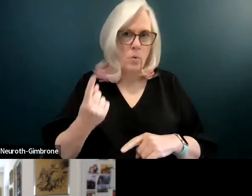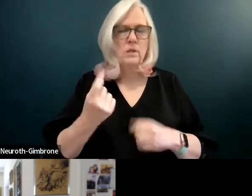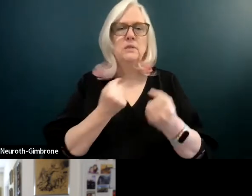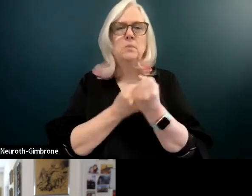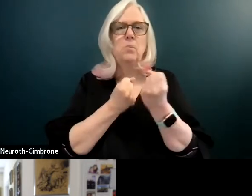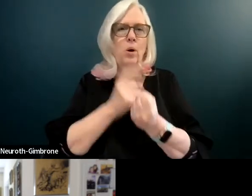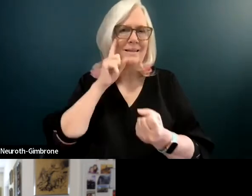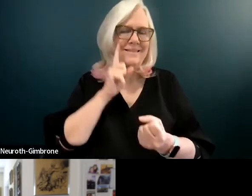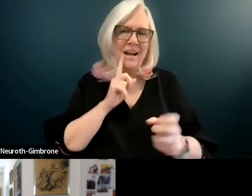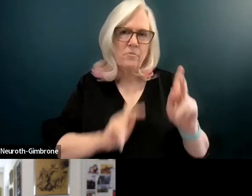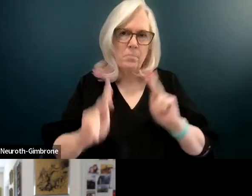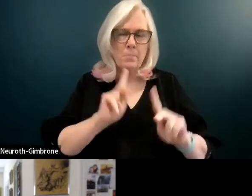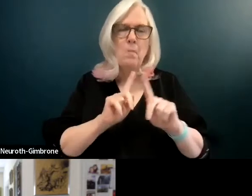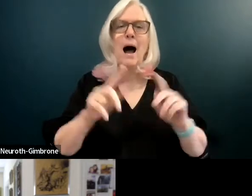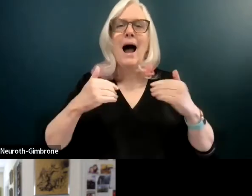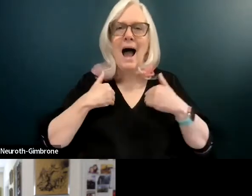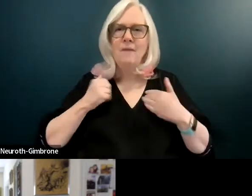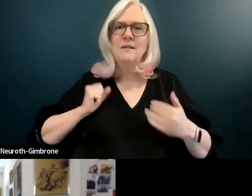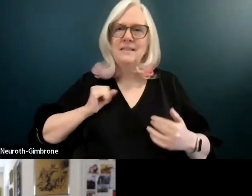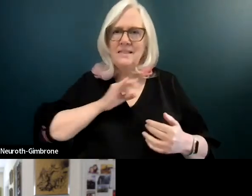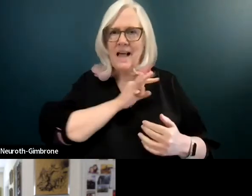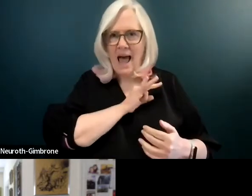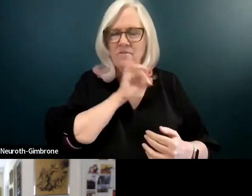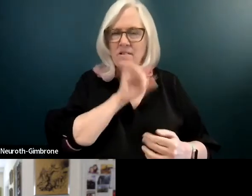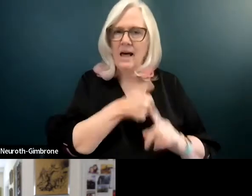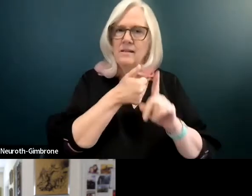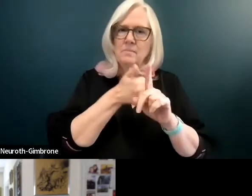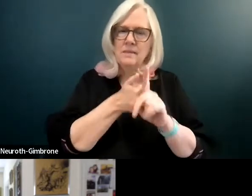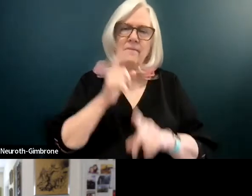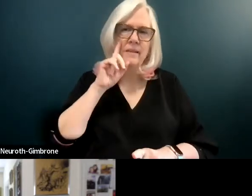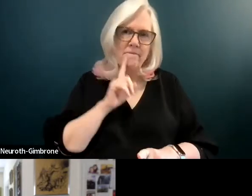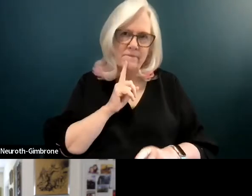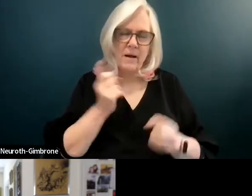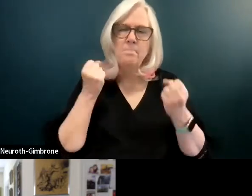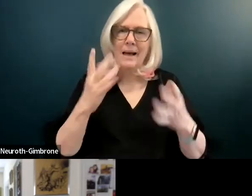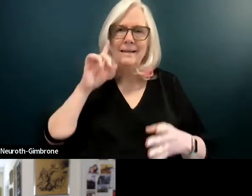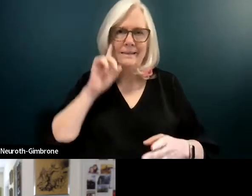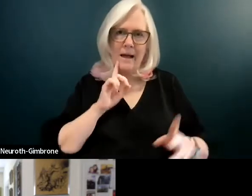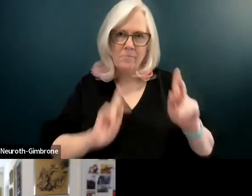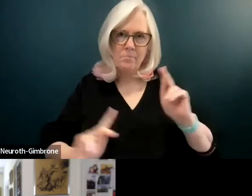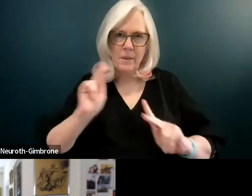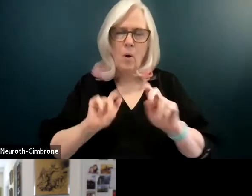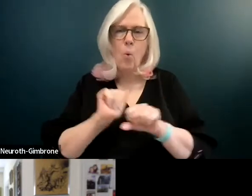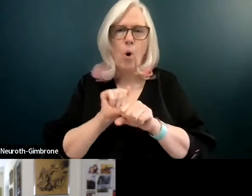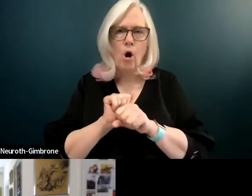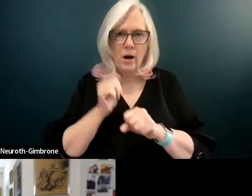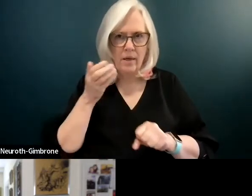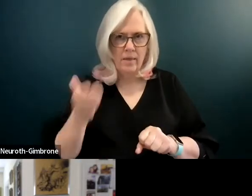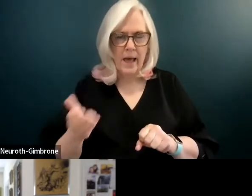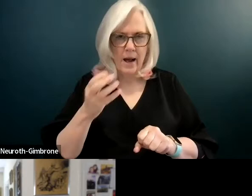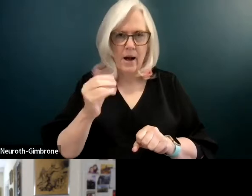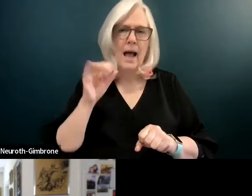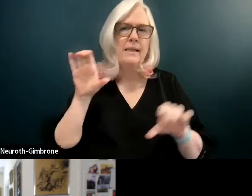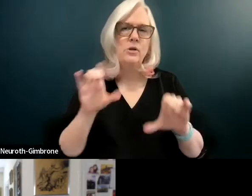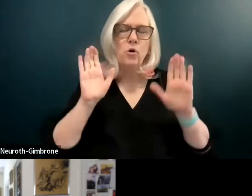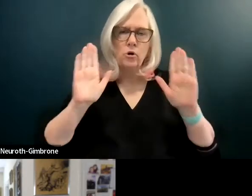deaf people. Not the entire staff, but many deaf people work there. And they do a great service to the deaf community. And